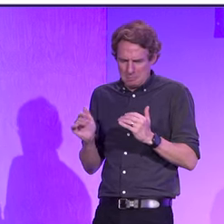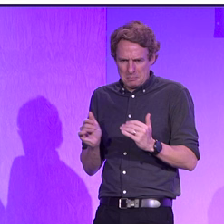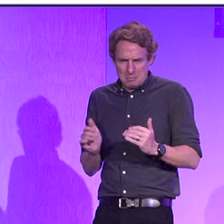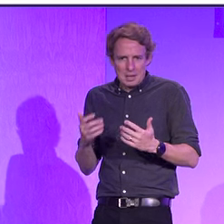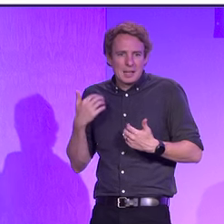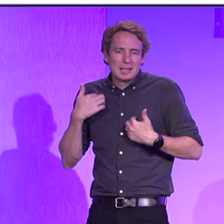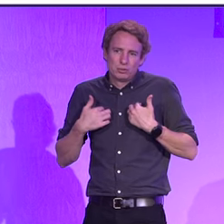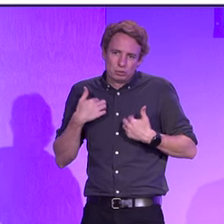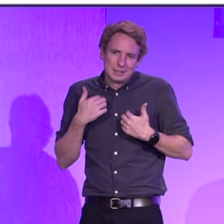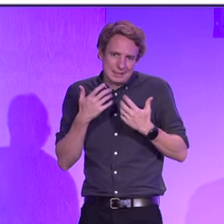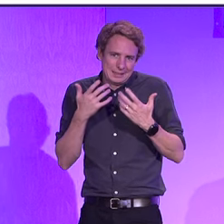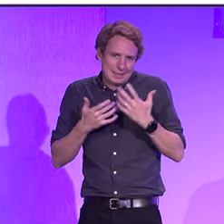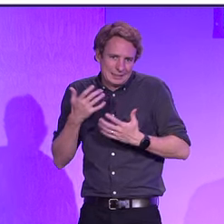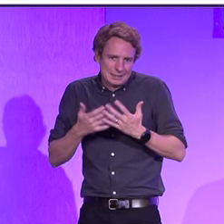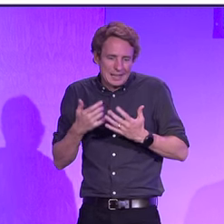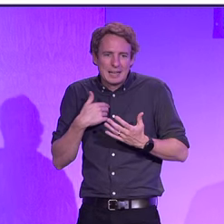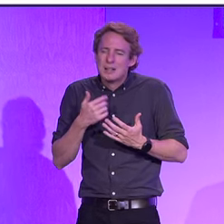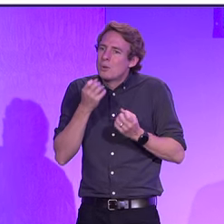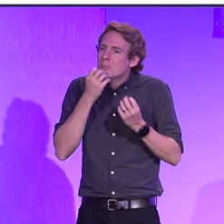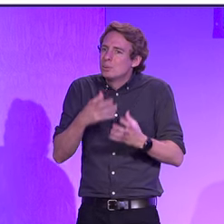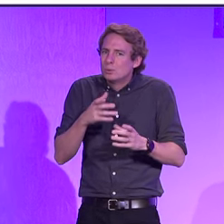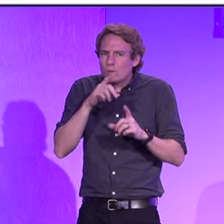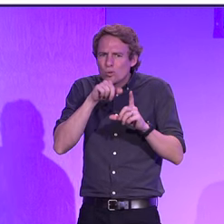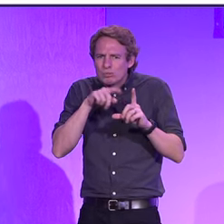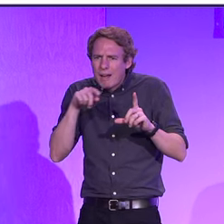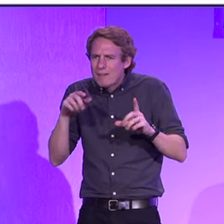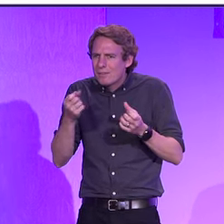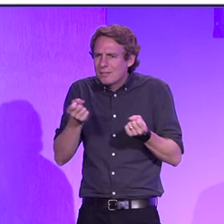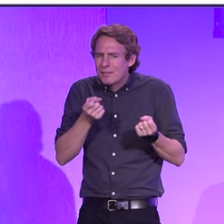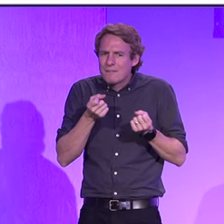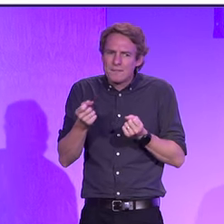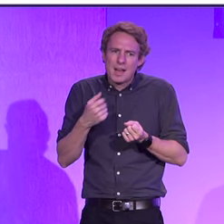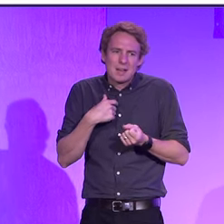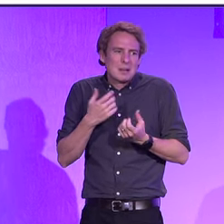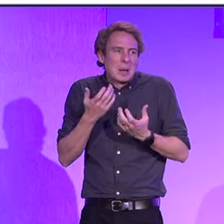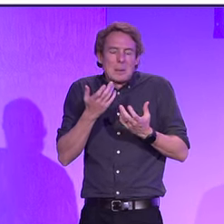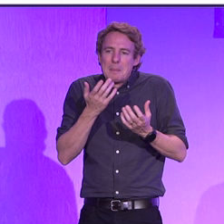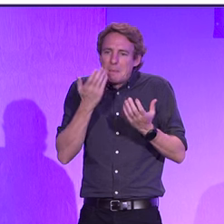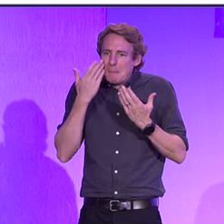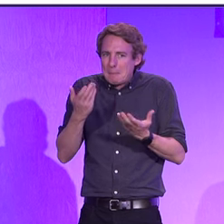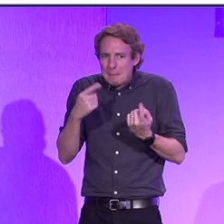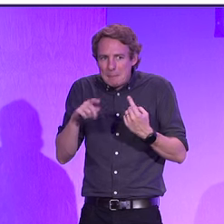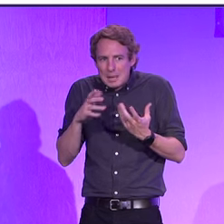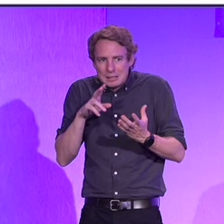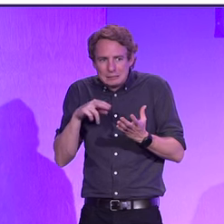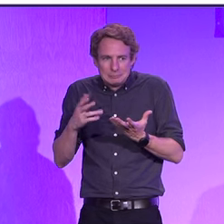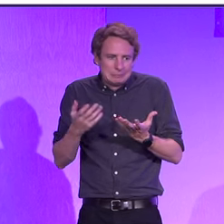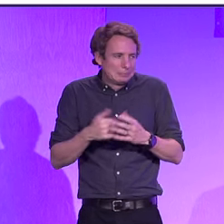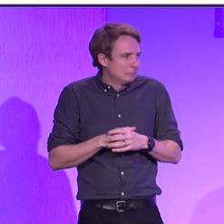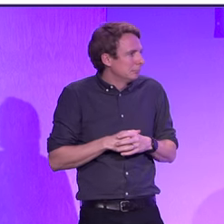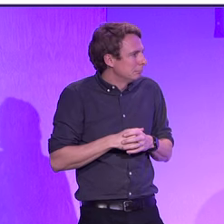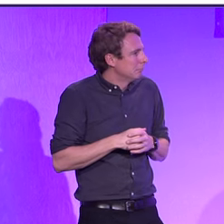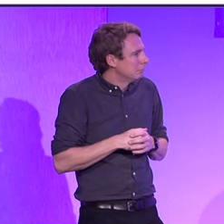statistics. There's some really beautiful graphs there, so I recommend that you go look that one up if you haven't already.